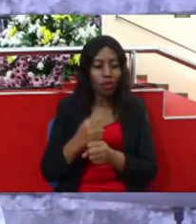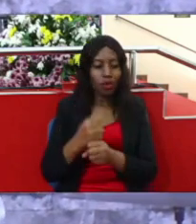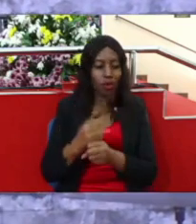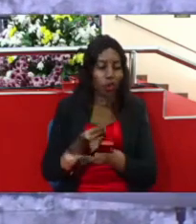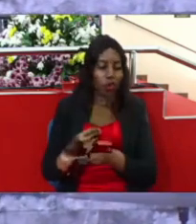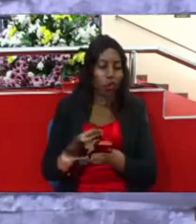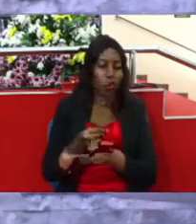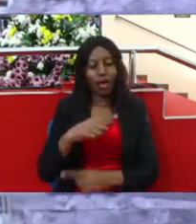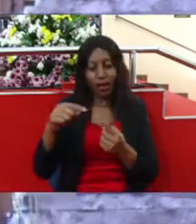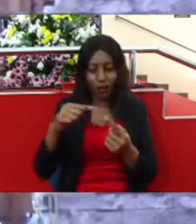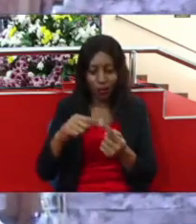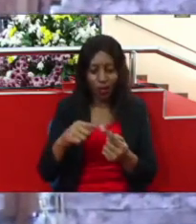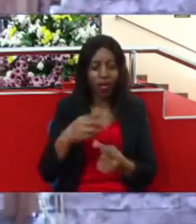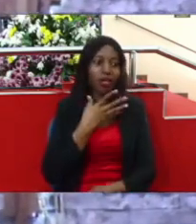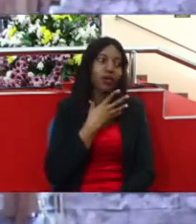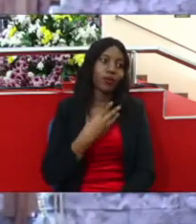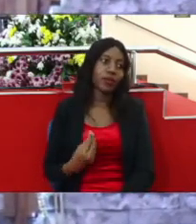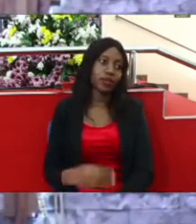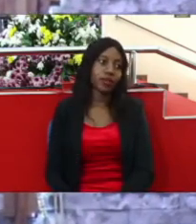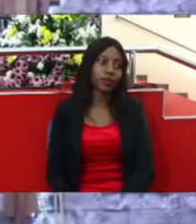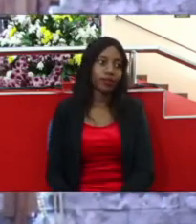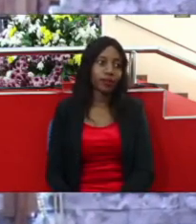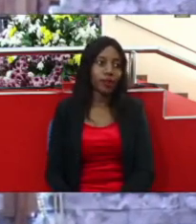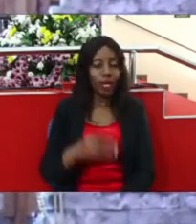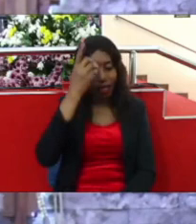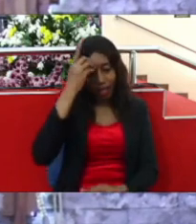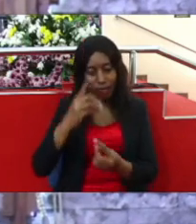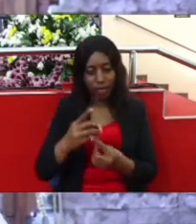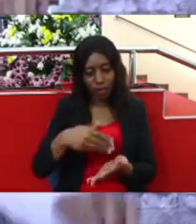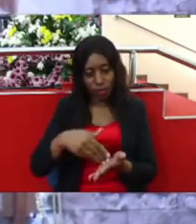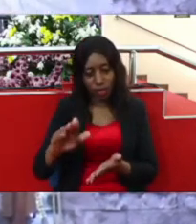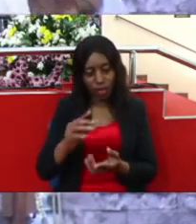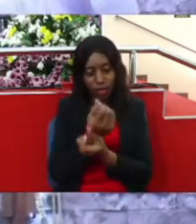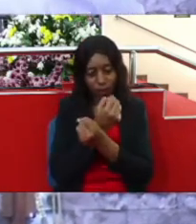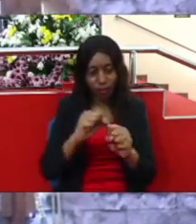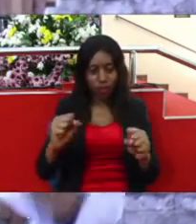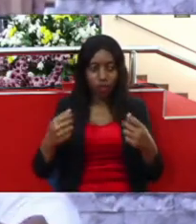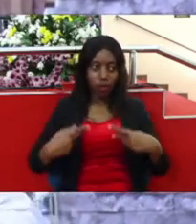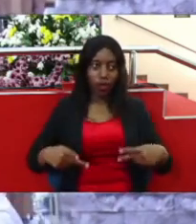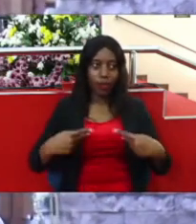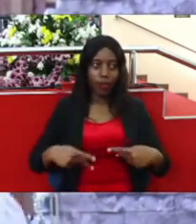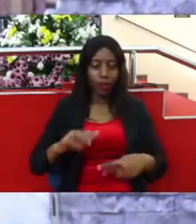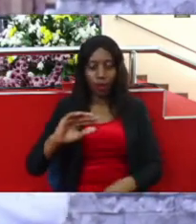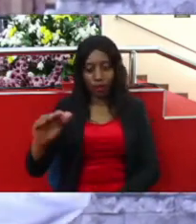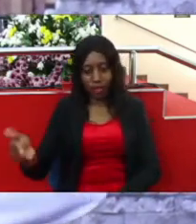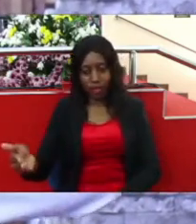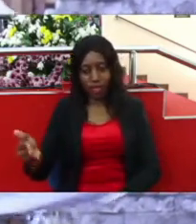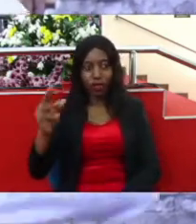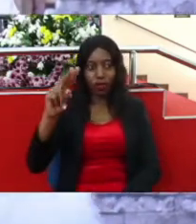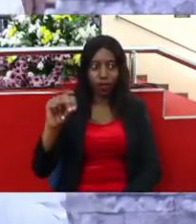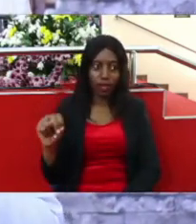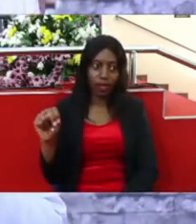He decides to send salvation to the people of Nineveh, because the number two thing that we have said is it's also true that in